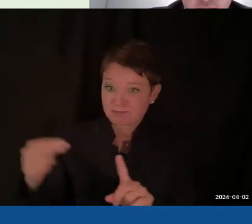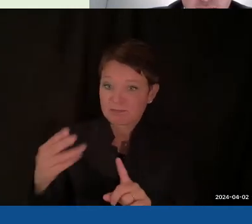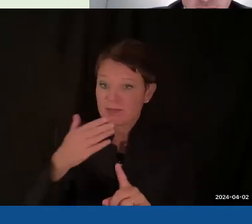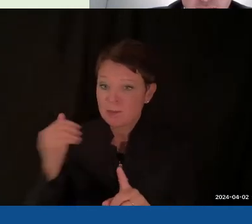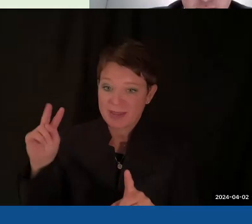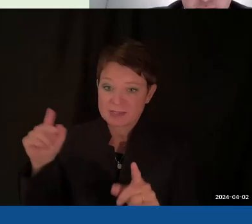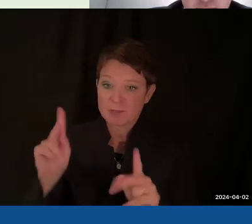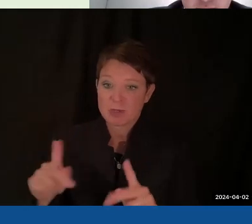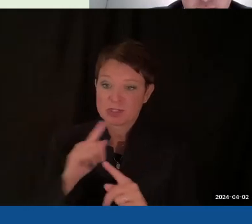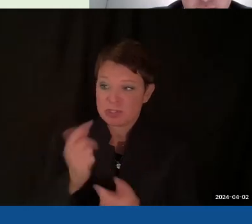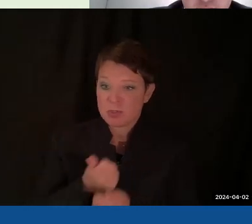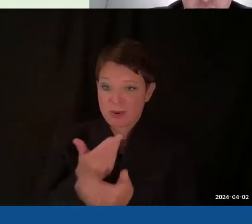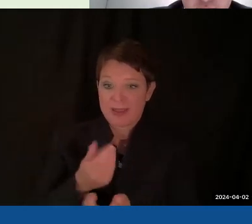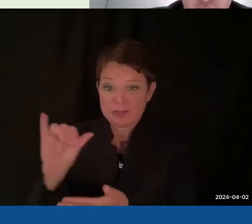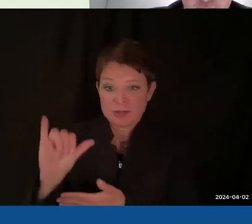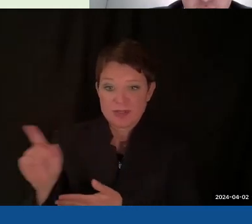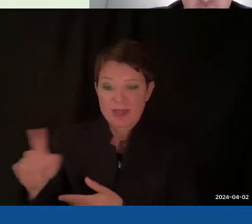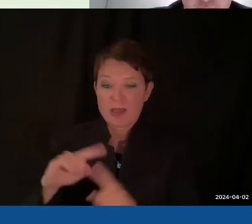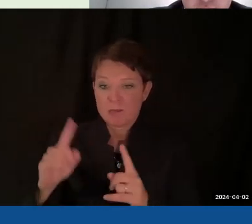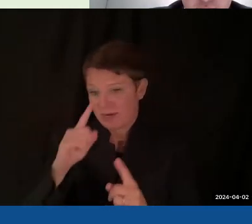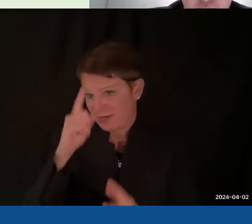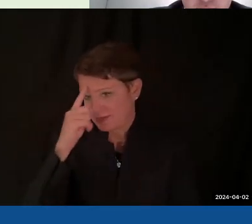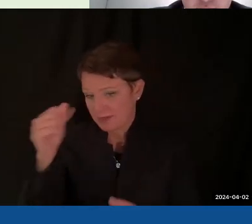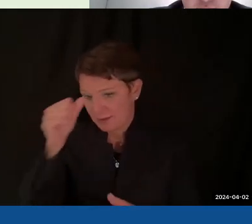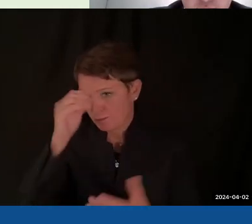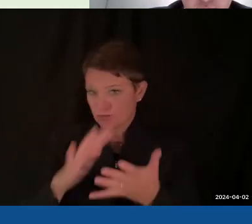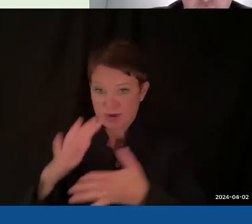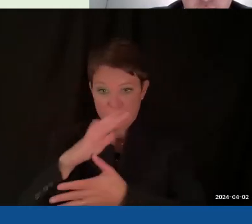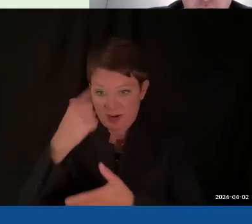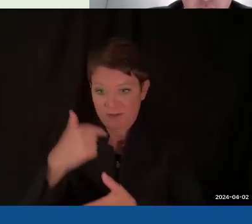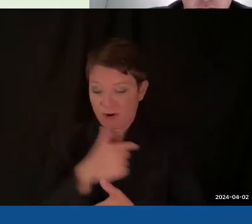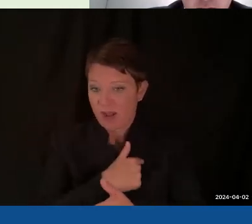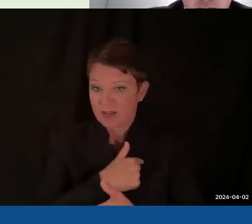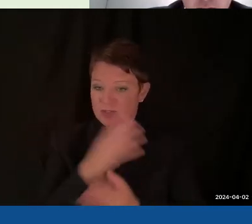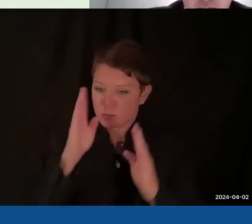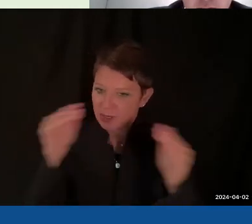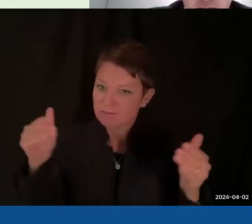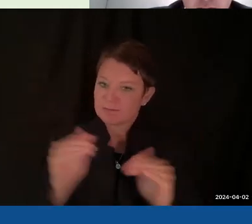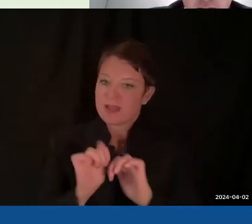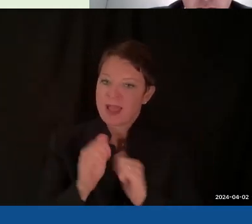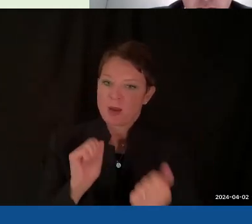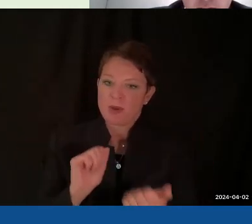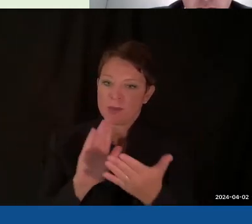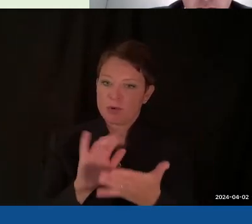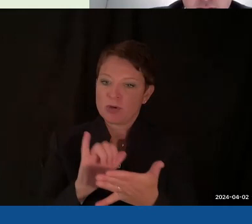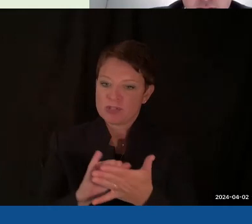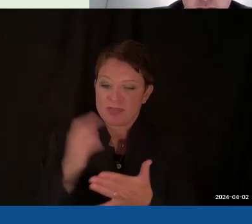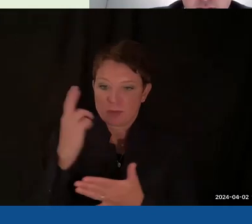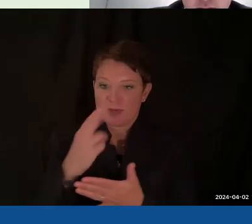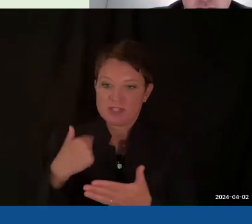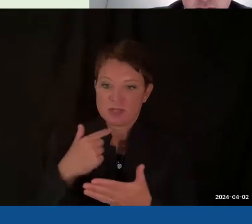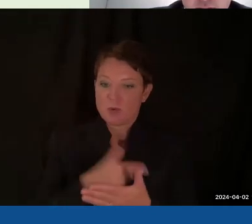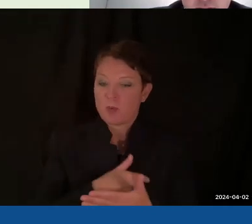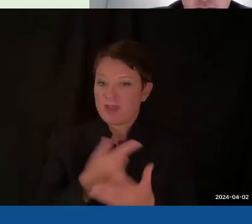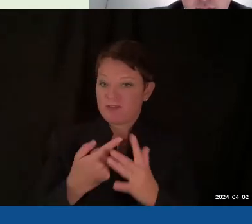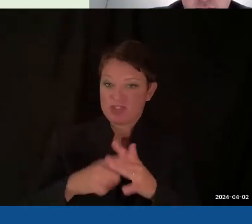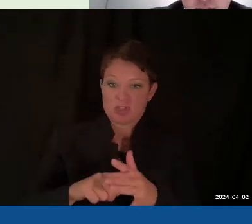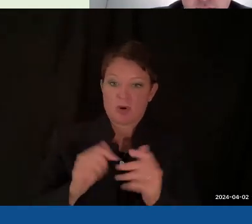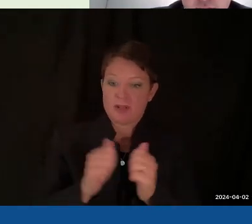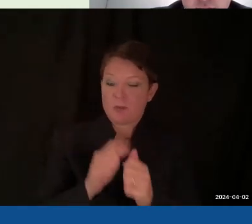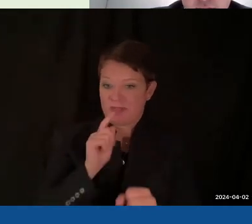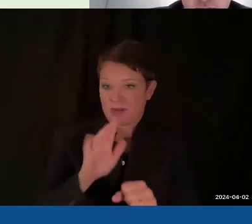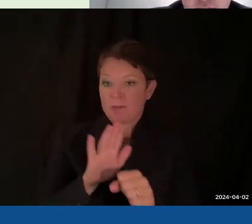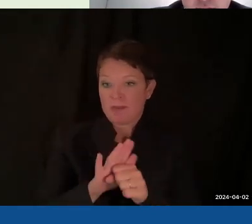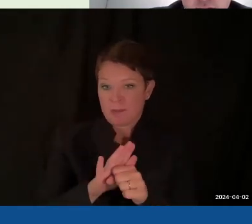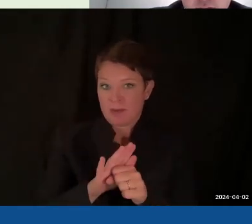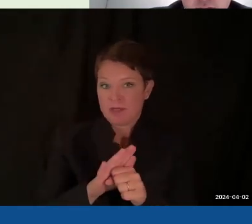But it's something that is top of mind for us. We're very intentional about how we approach that. That's why we've come out of the gate with a